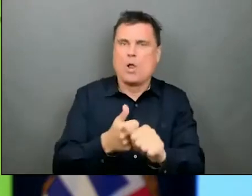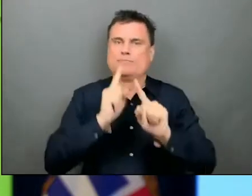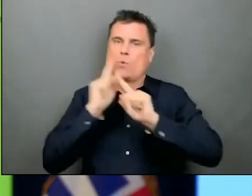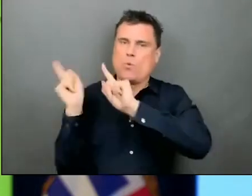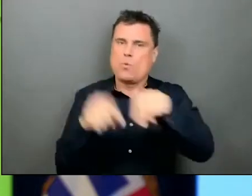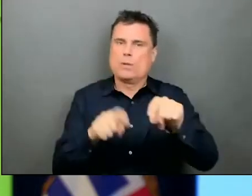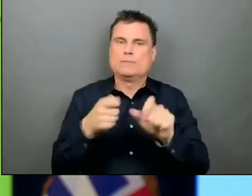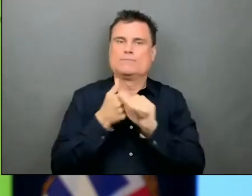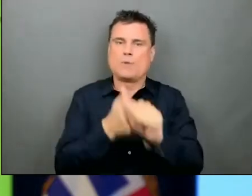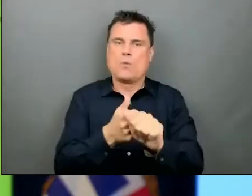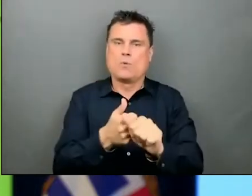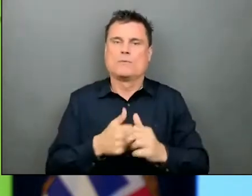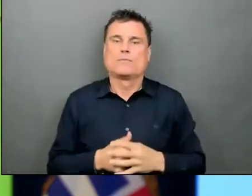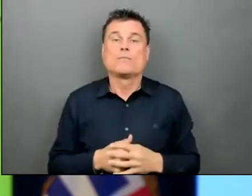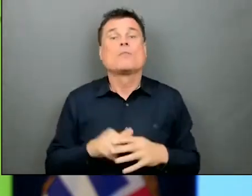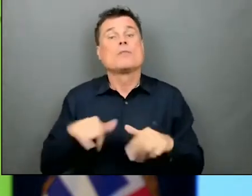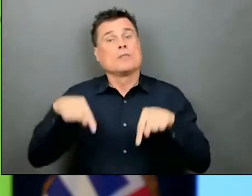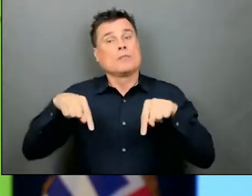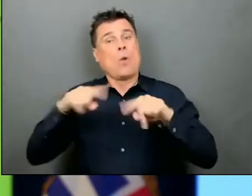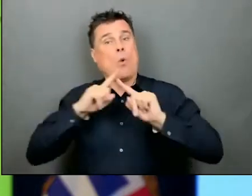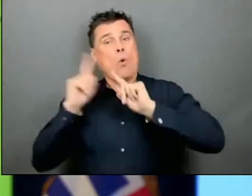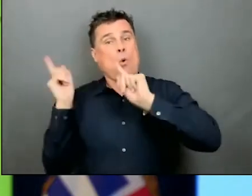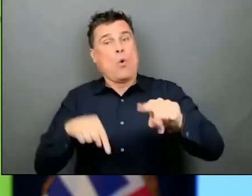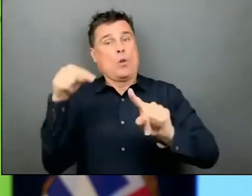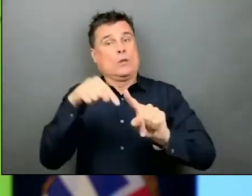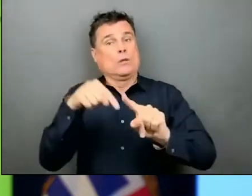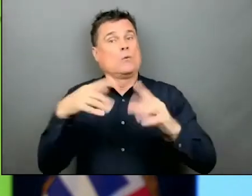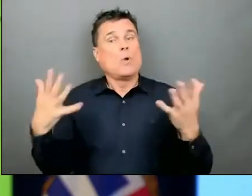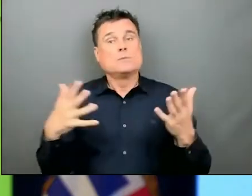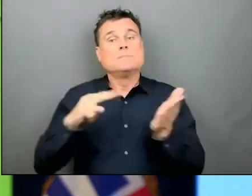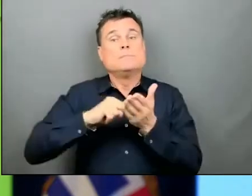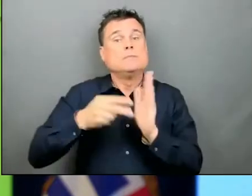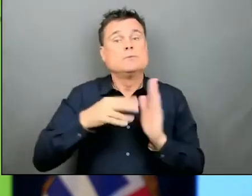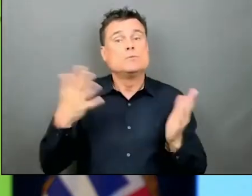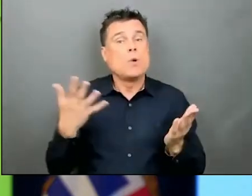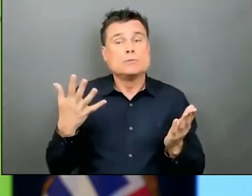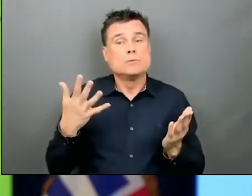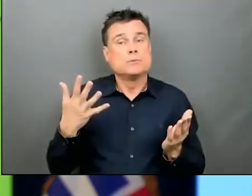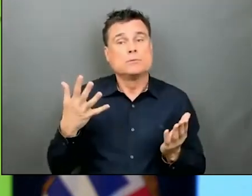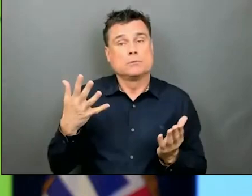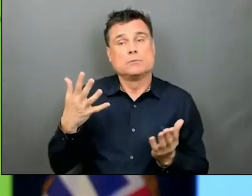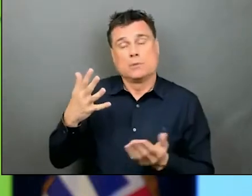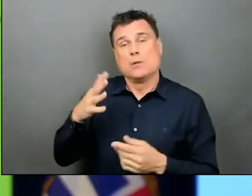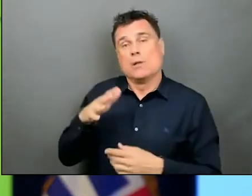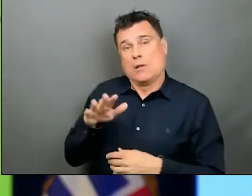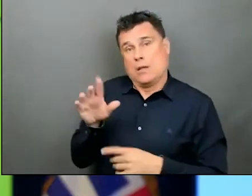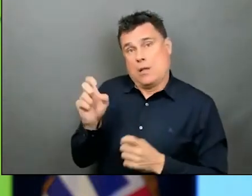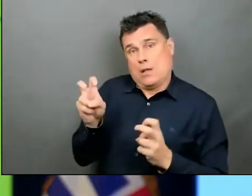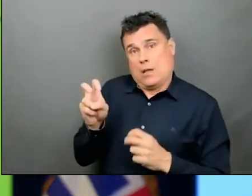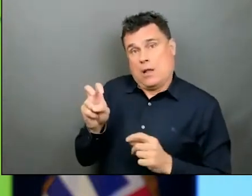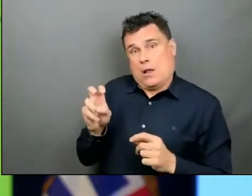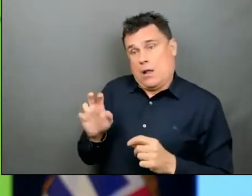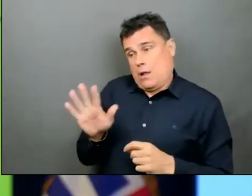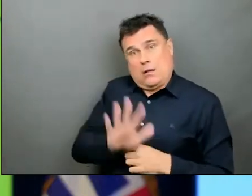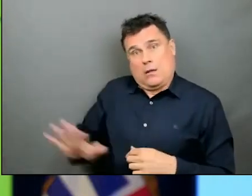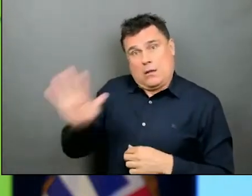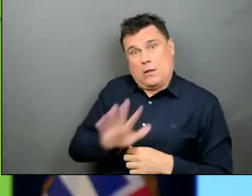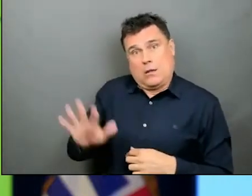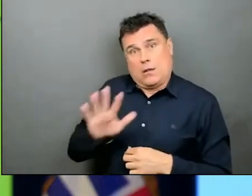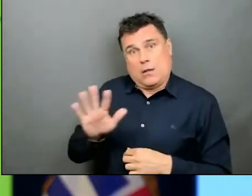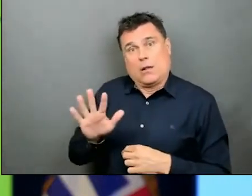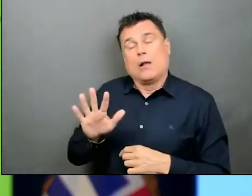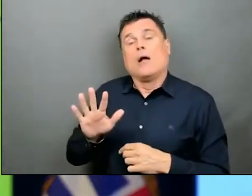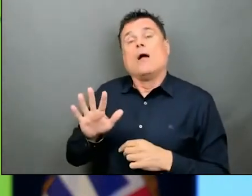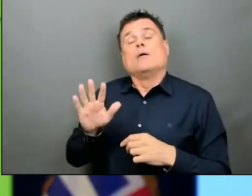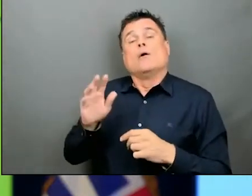purposes of this order, the Northern and Interior Health Authorities will be considered a combined region, and the Vancouver